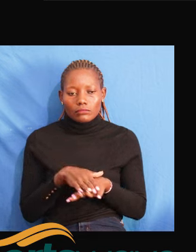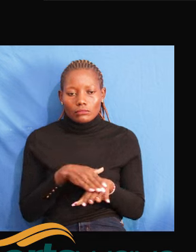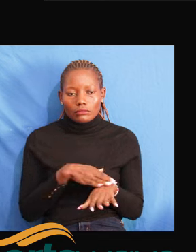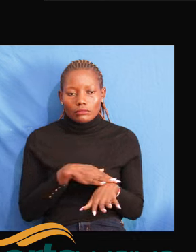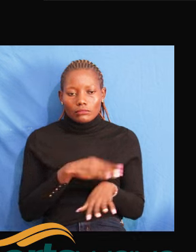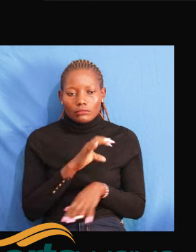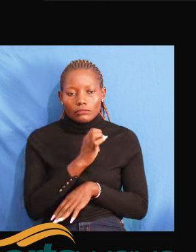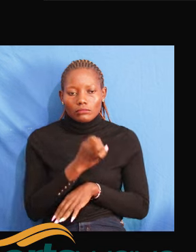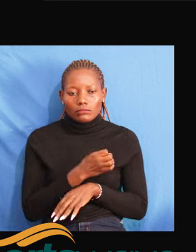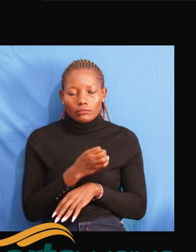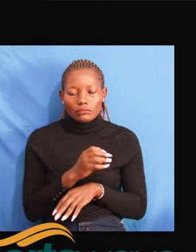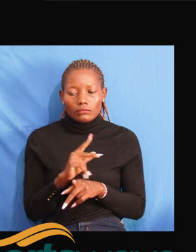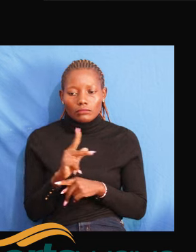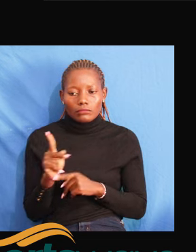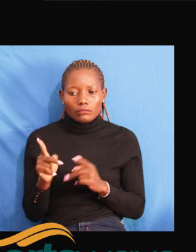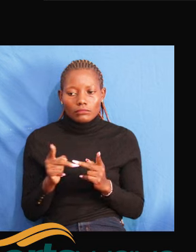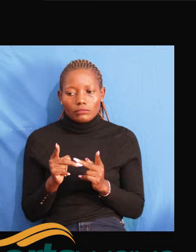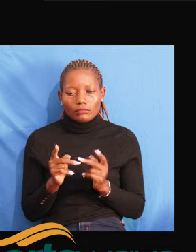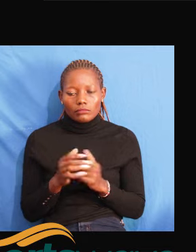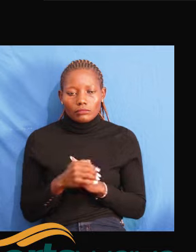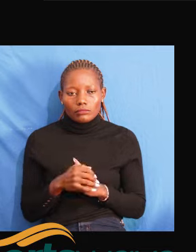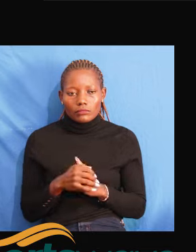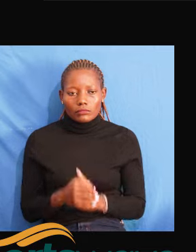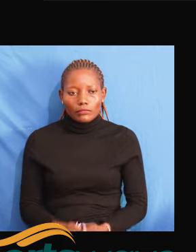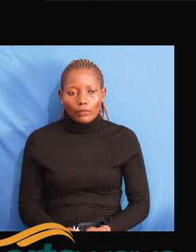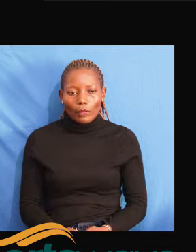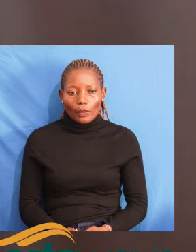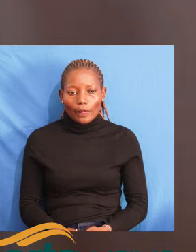So, you know,